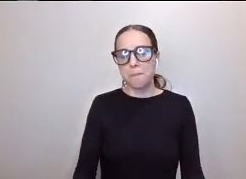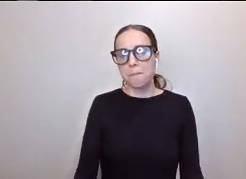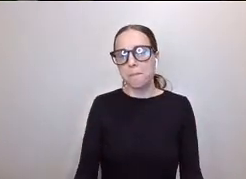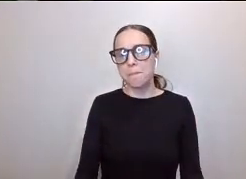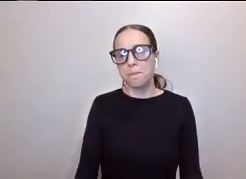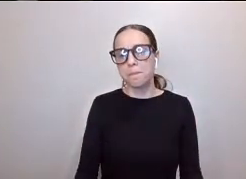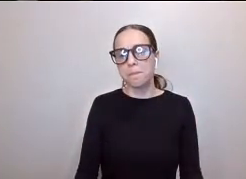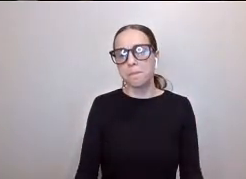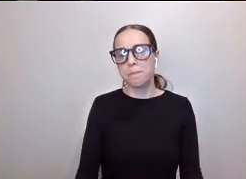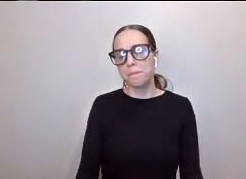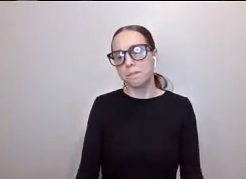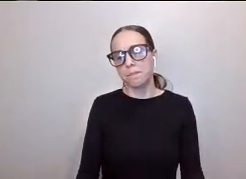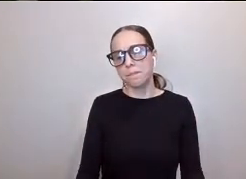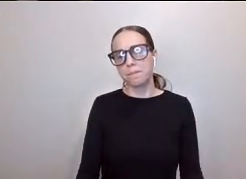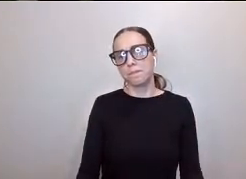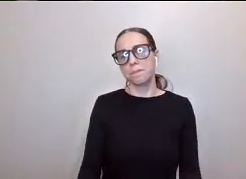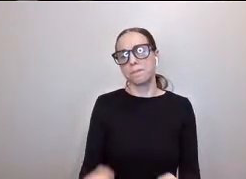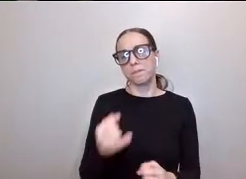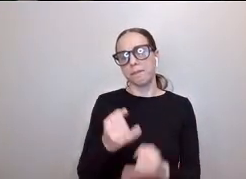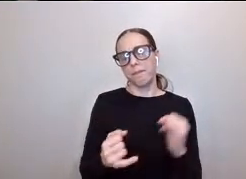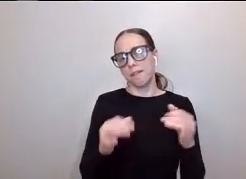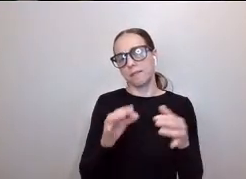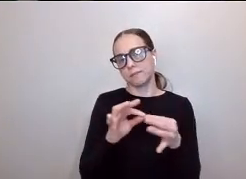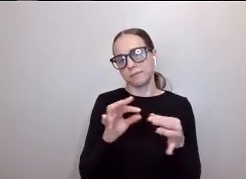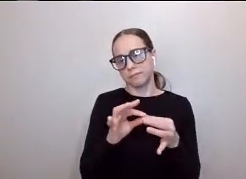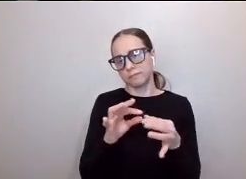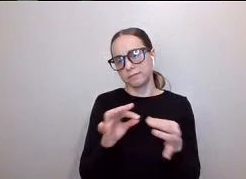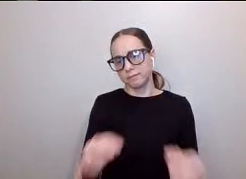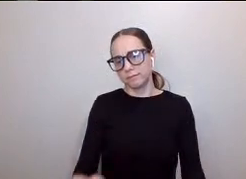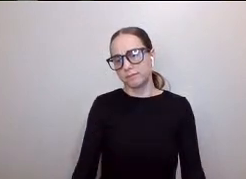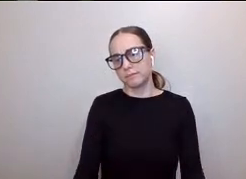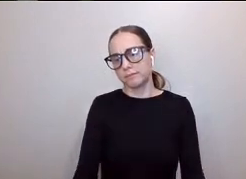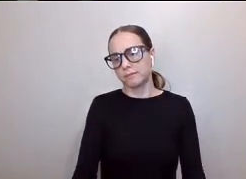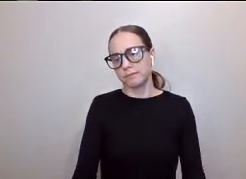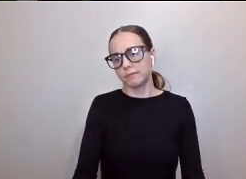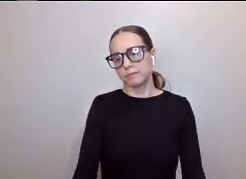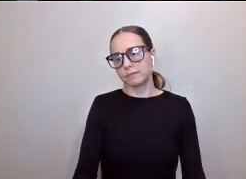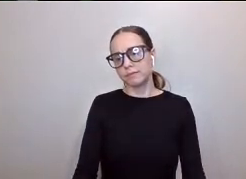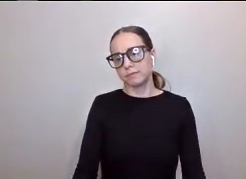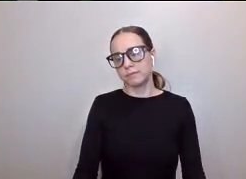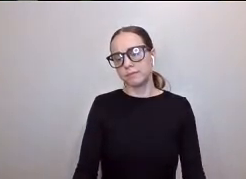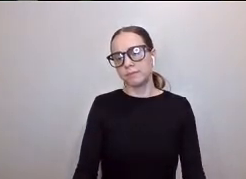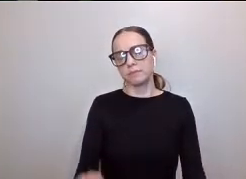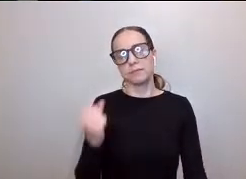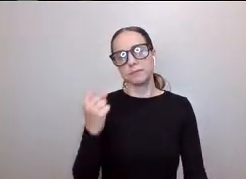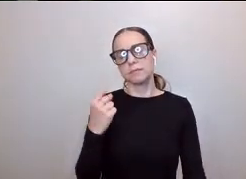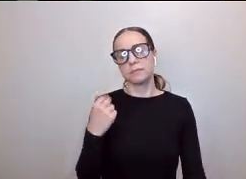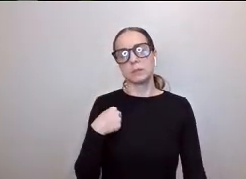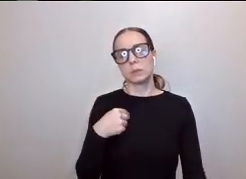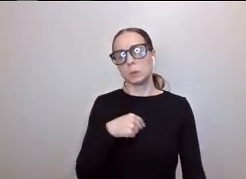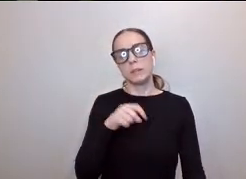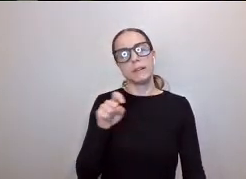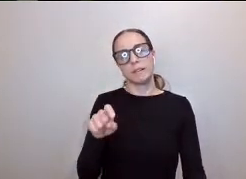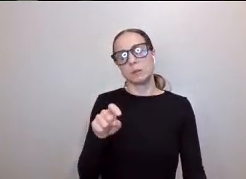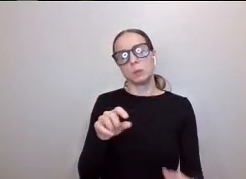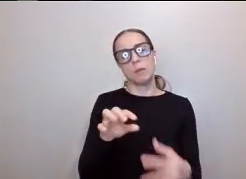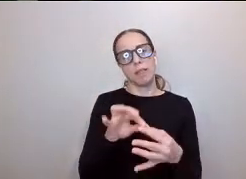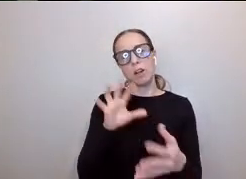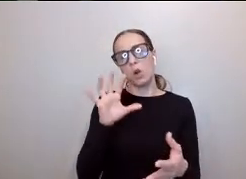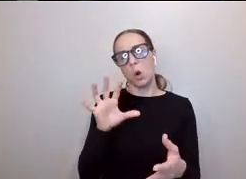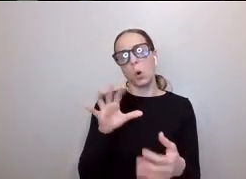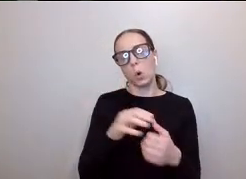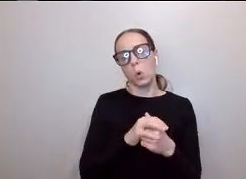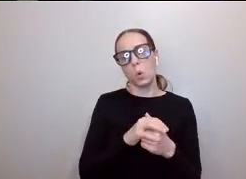as a last note, that we really have to let go of this idea that